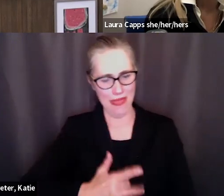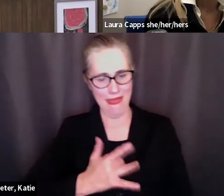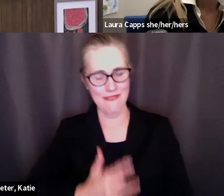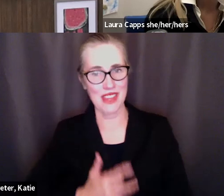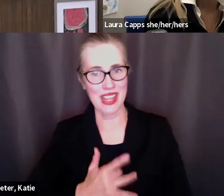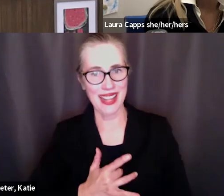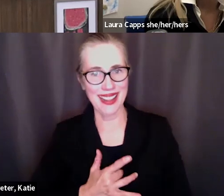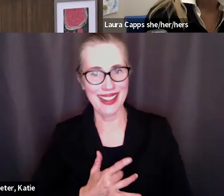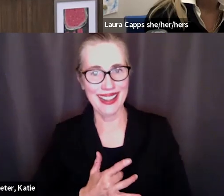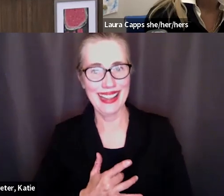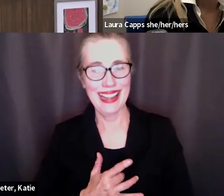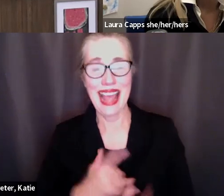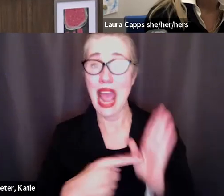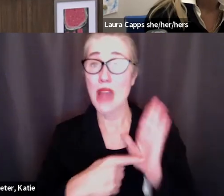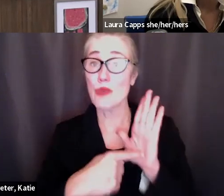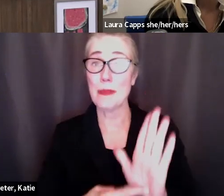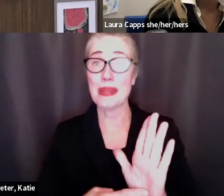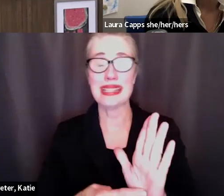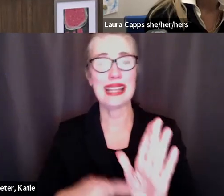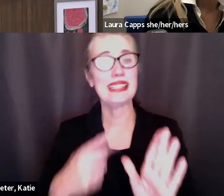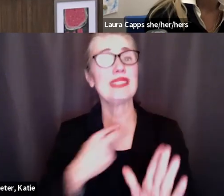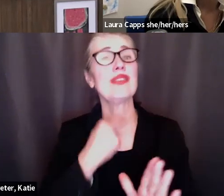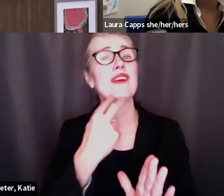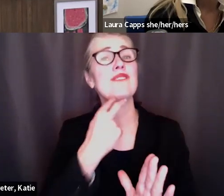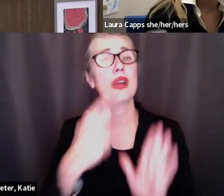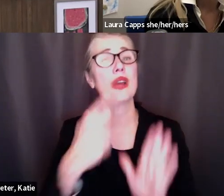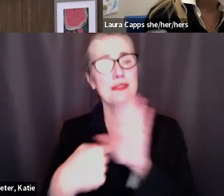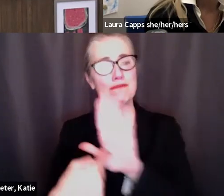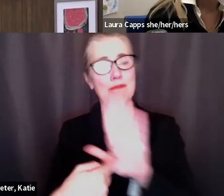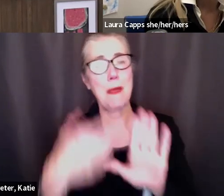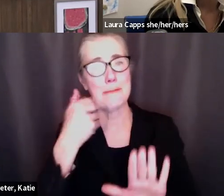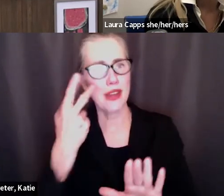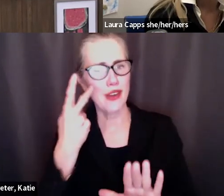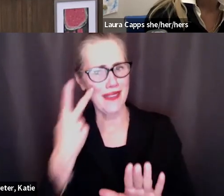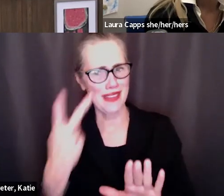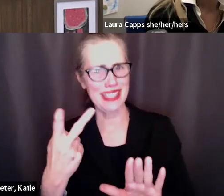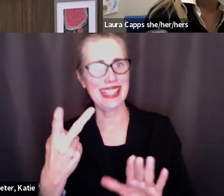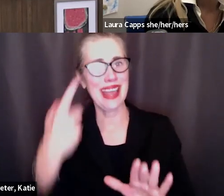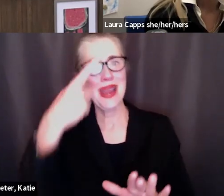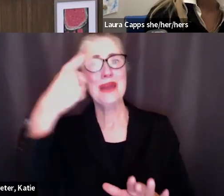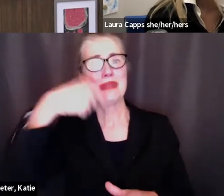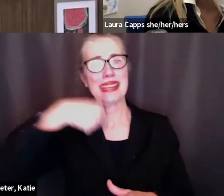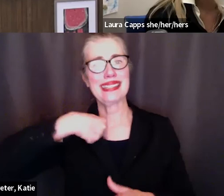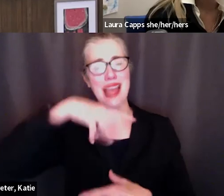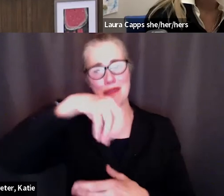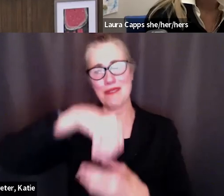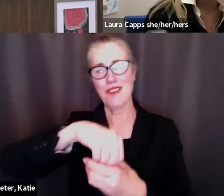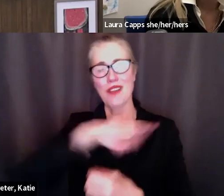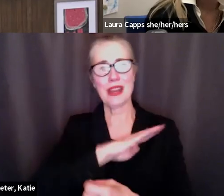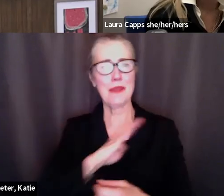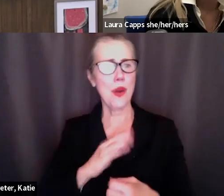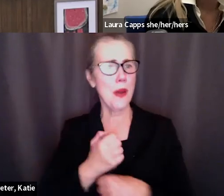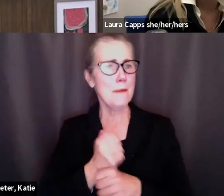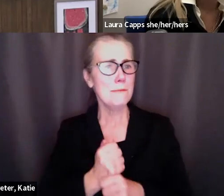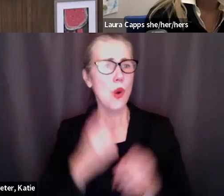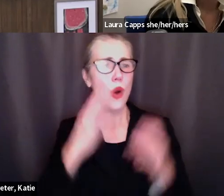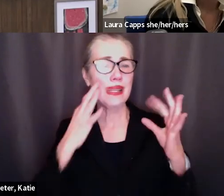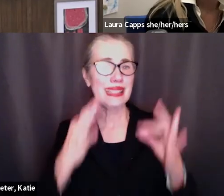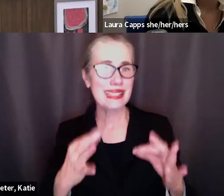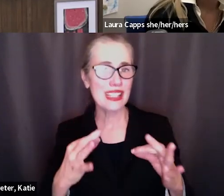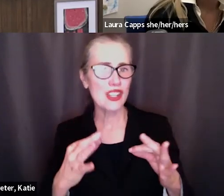to represent themselves better and i've seen that firsthand by being more informed on the sport i'm able to make more decisions that